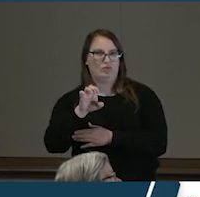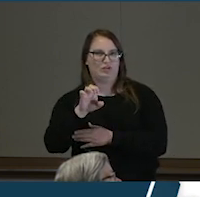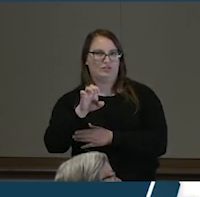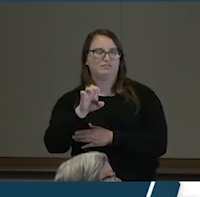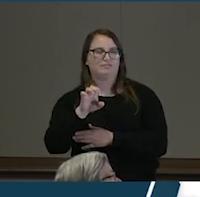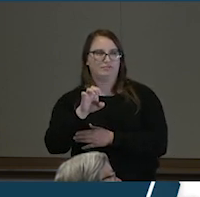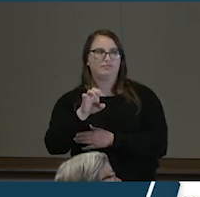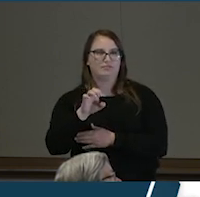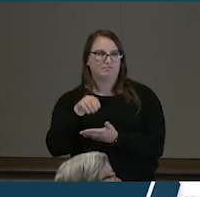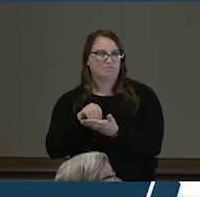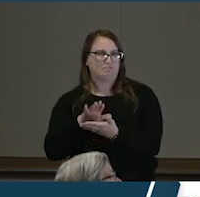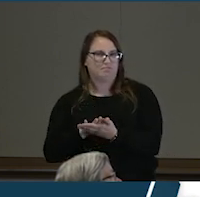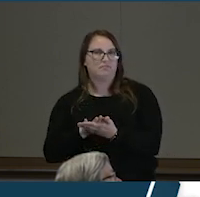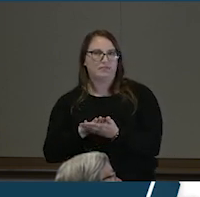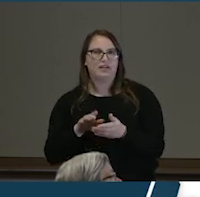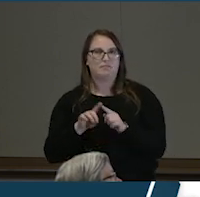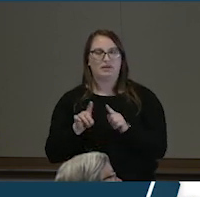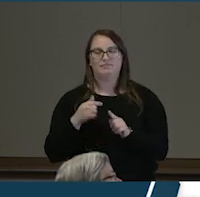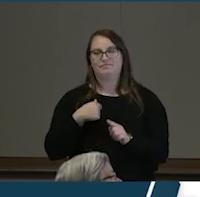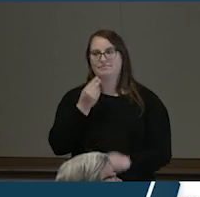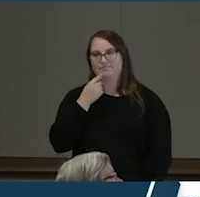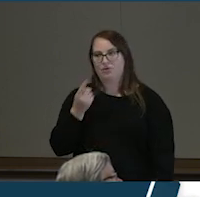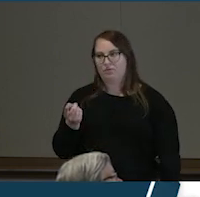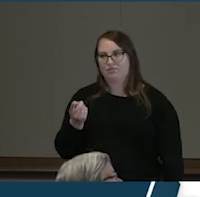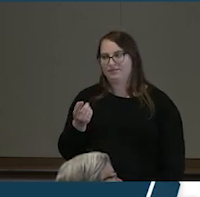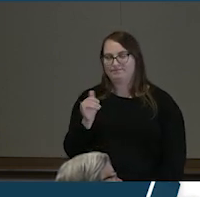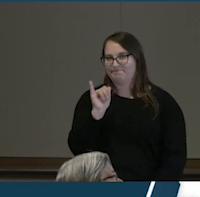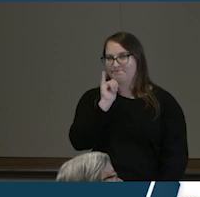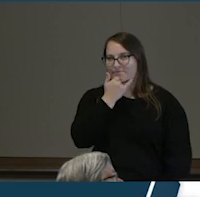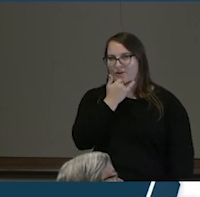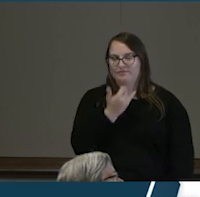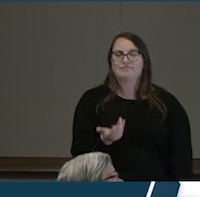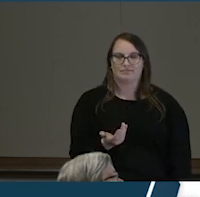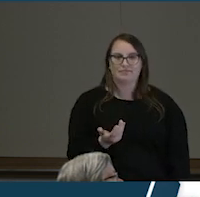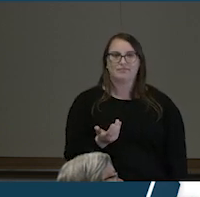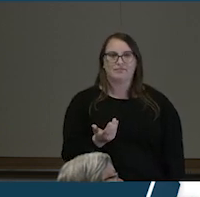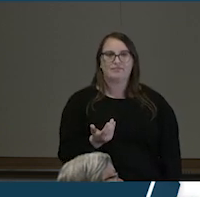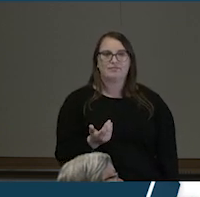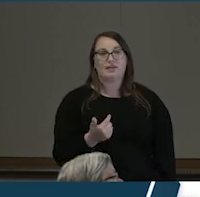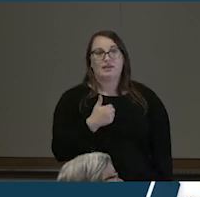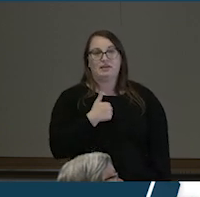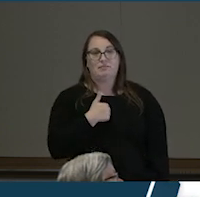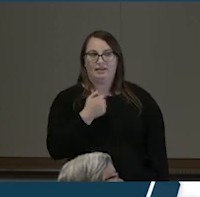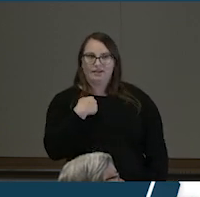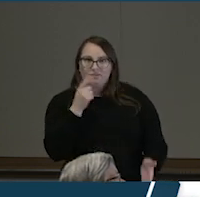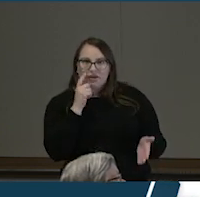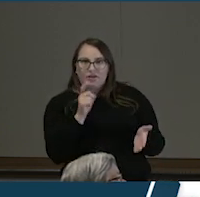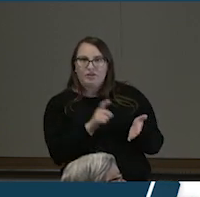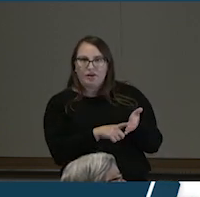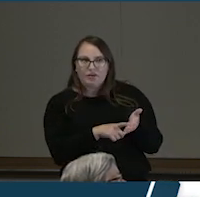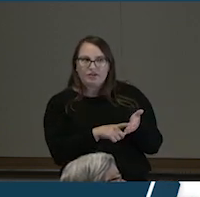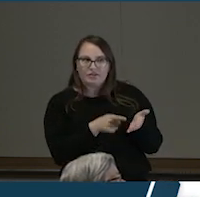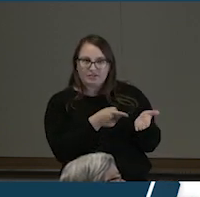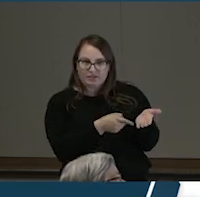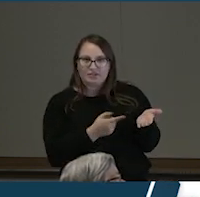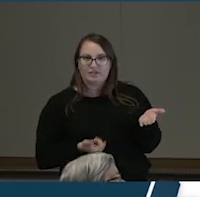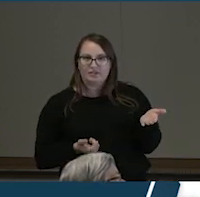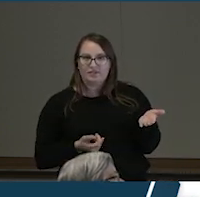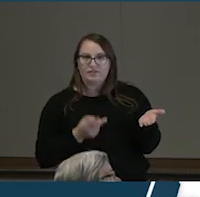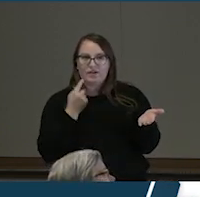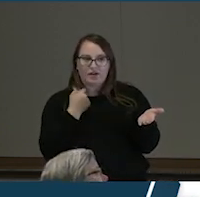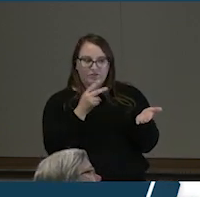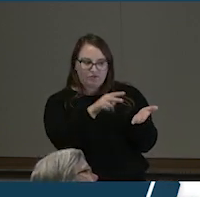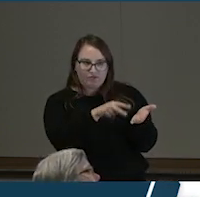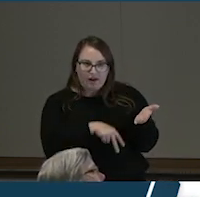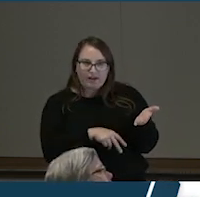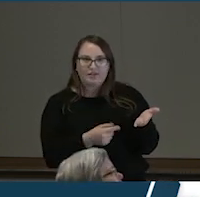wrong. And I said, now, it's buried in the bill. Probably nobody but somebody like me is going to notice that it's there, but it's there. And so now